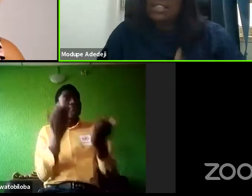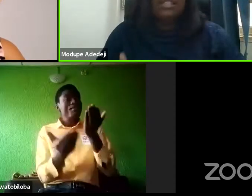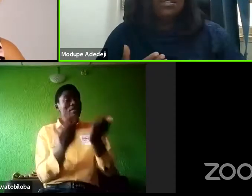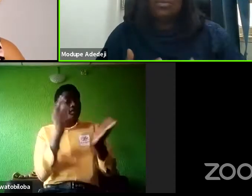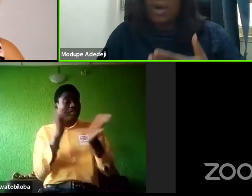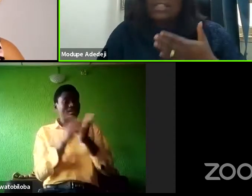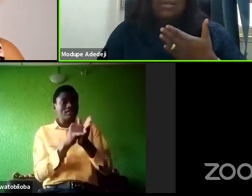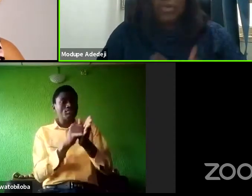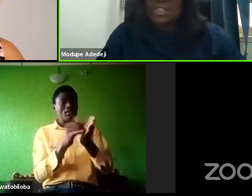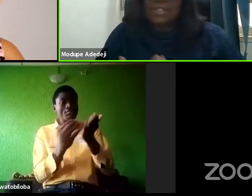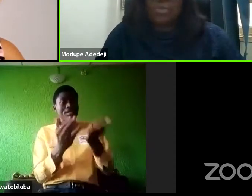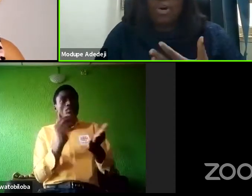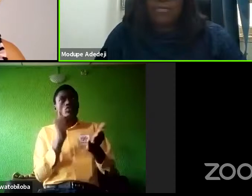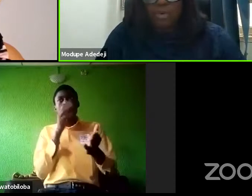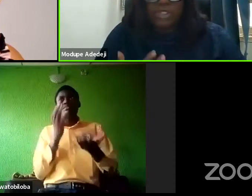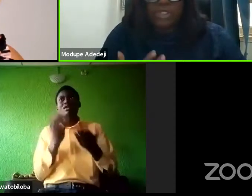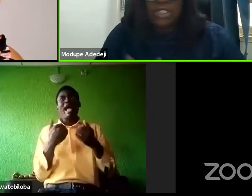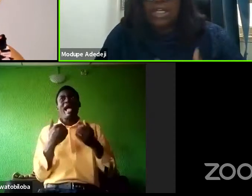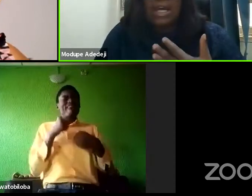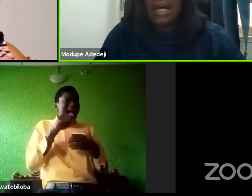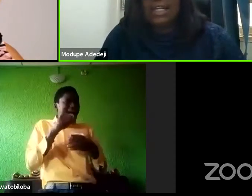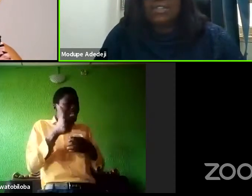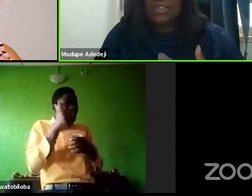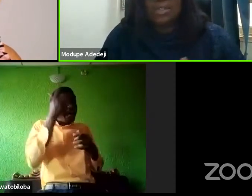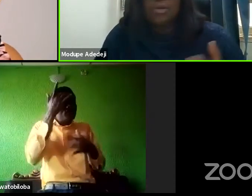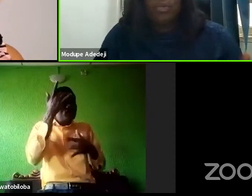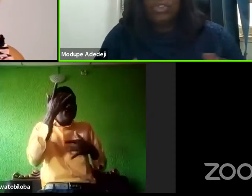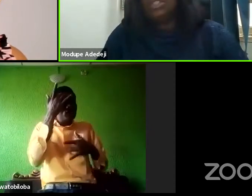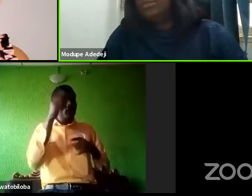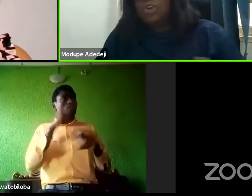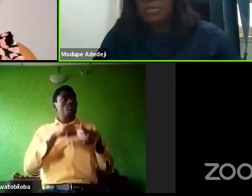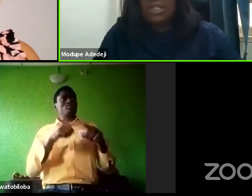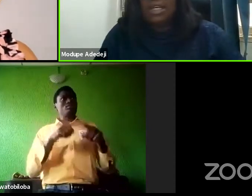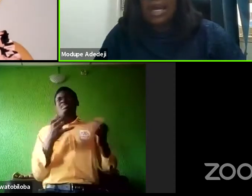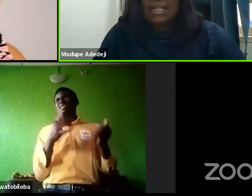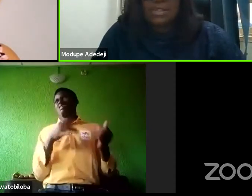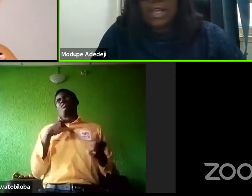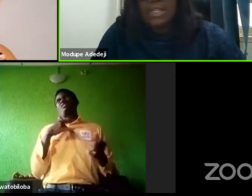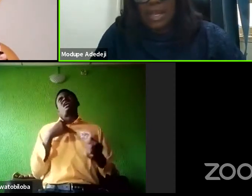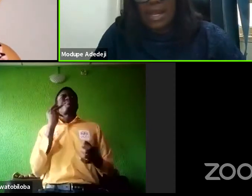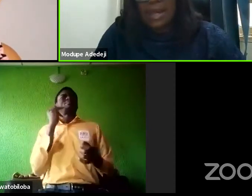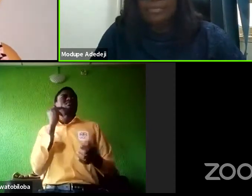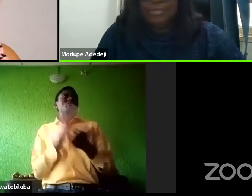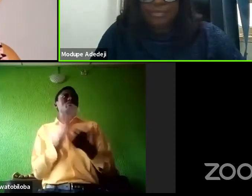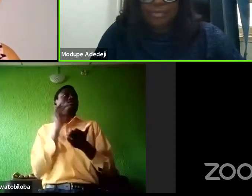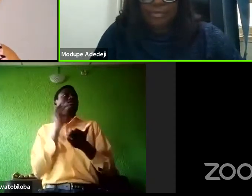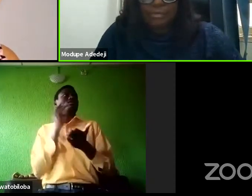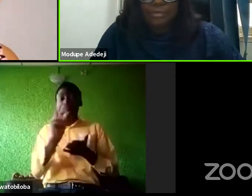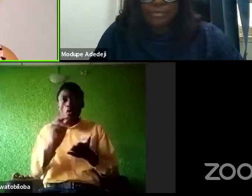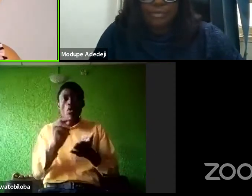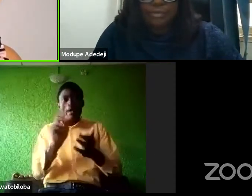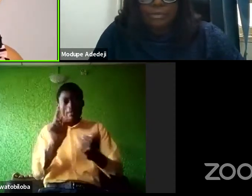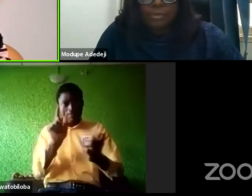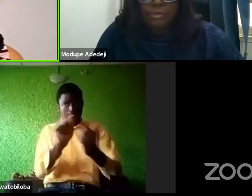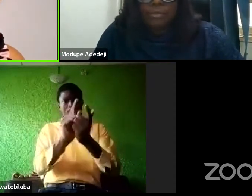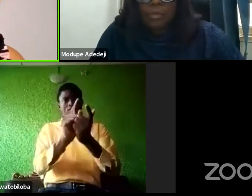you can see it's quite important to come forward and let us put symptoms as where they are. Thank you,